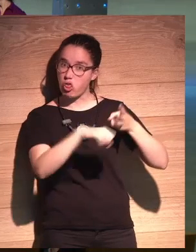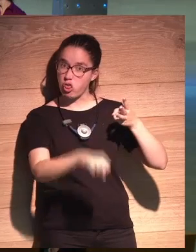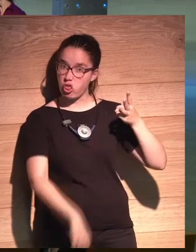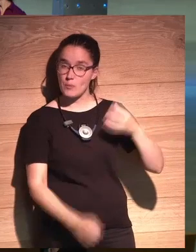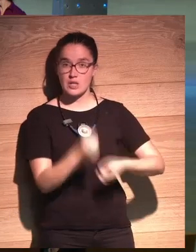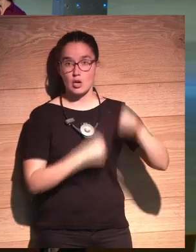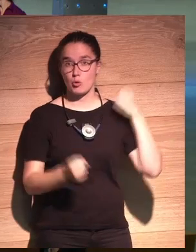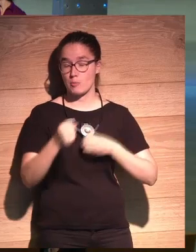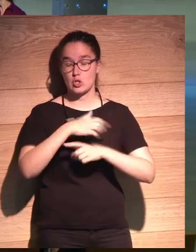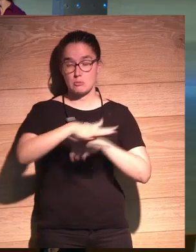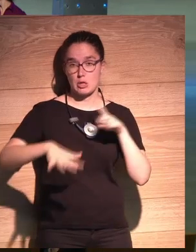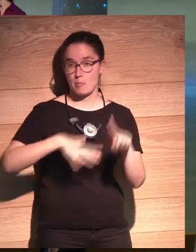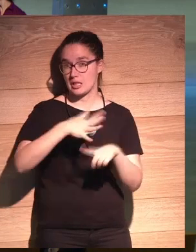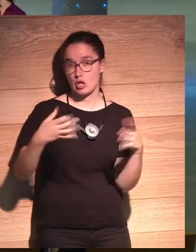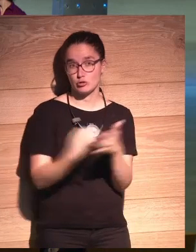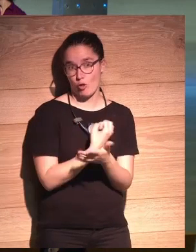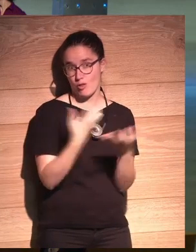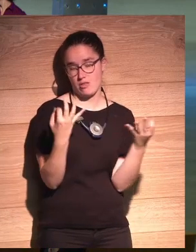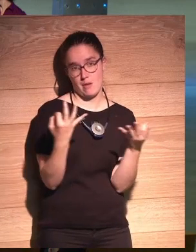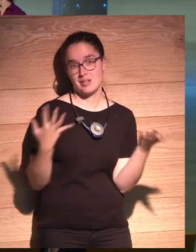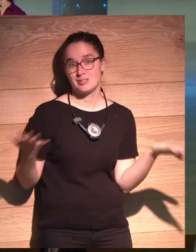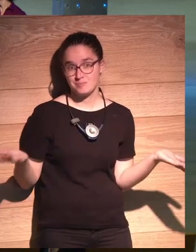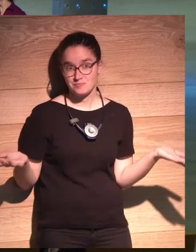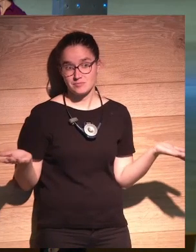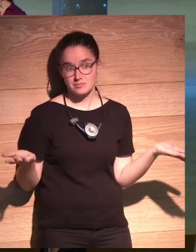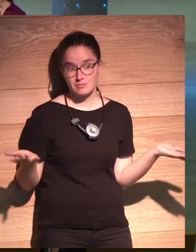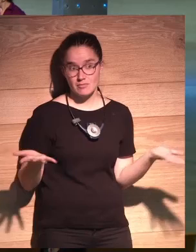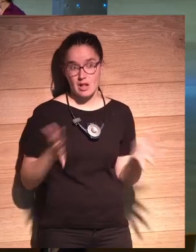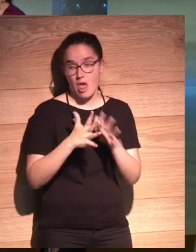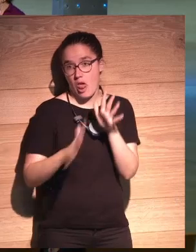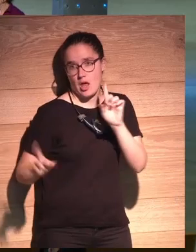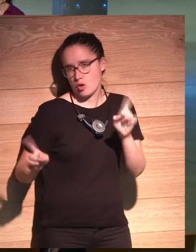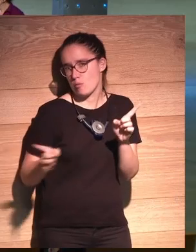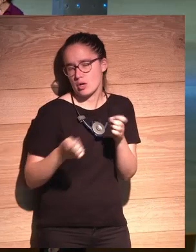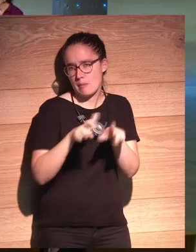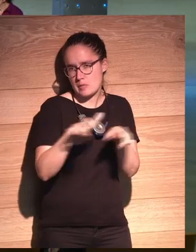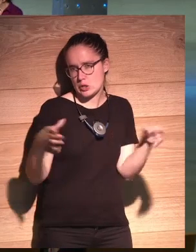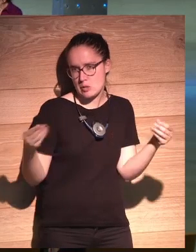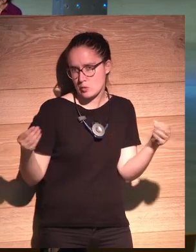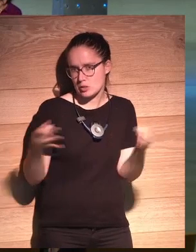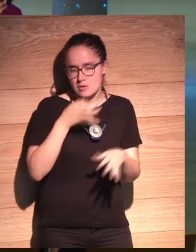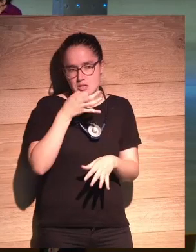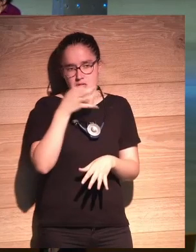first row will not be possible without the second row and is also related to the third row.